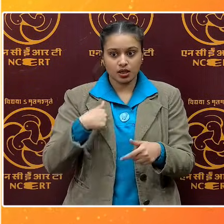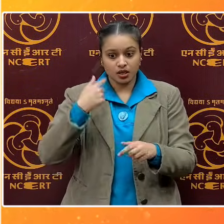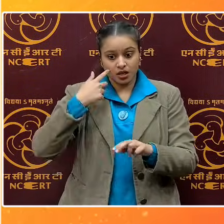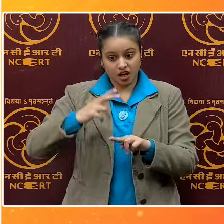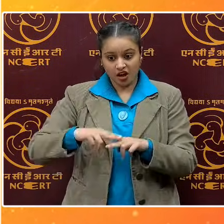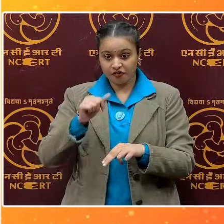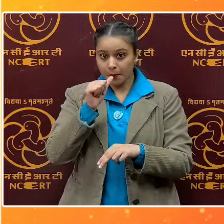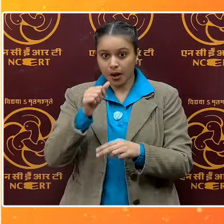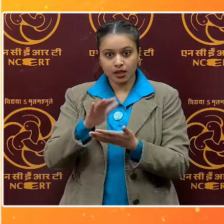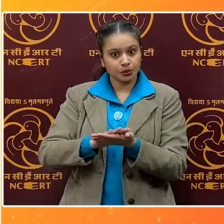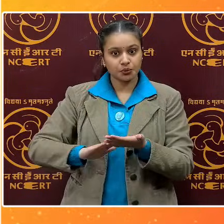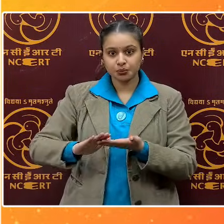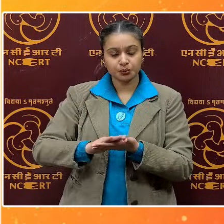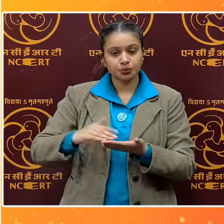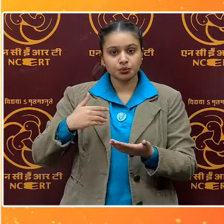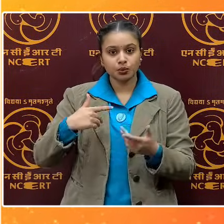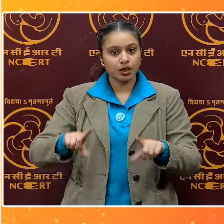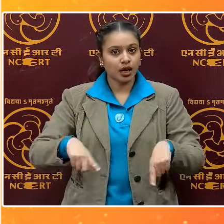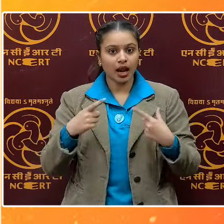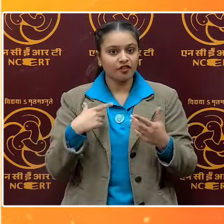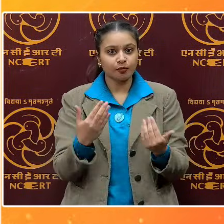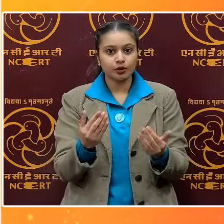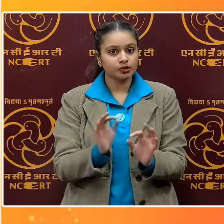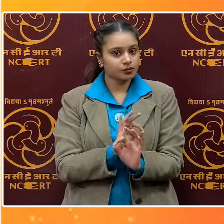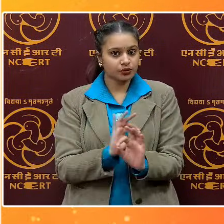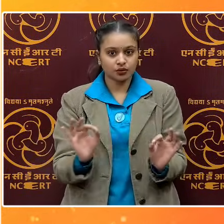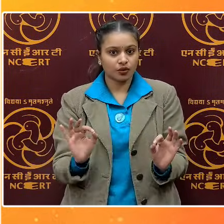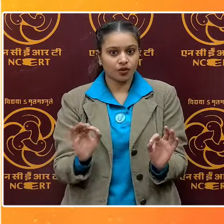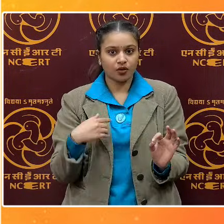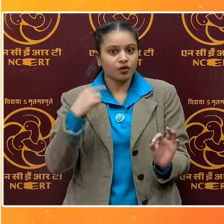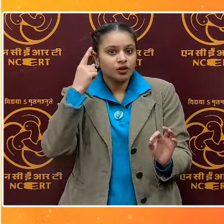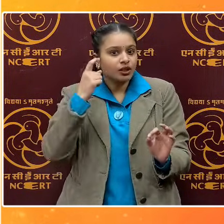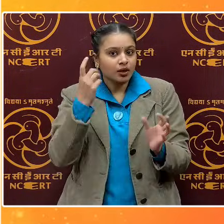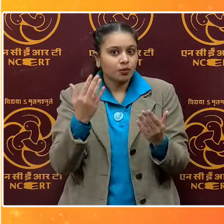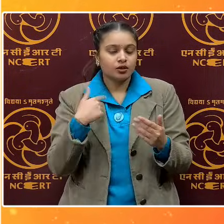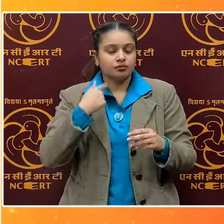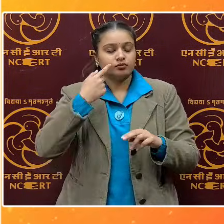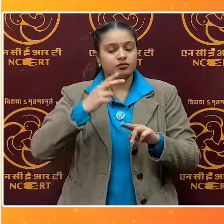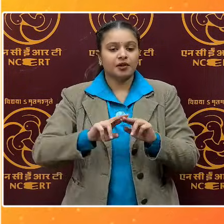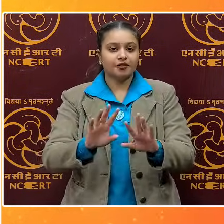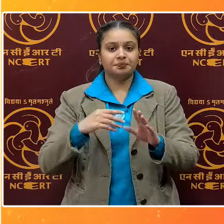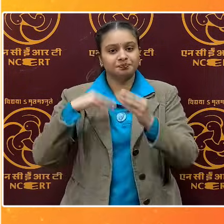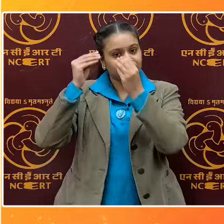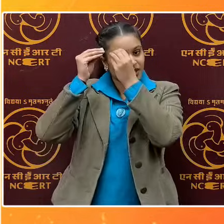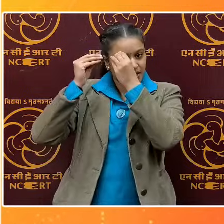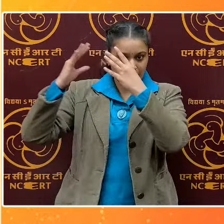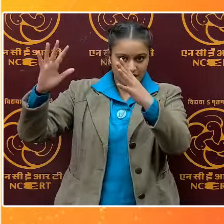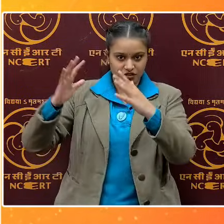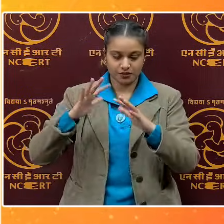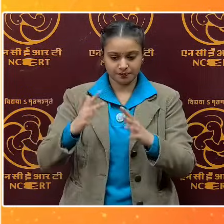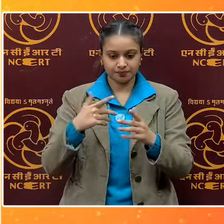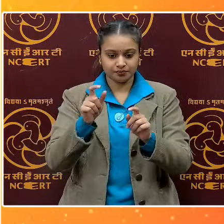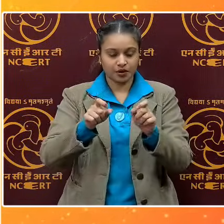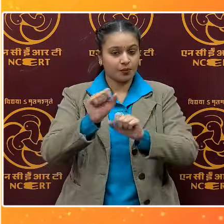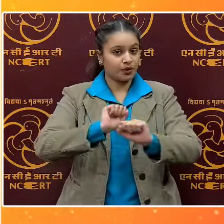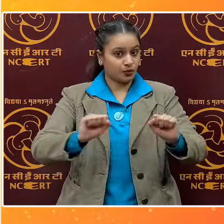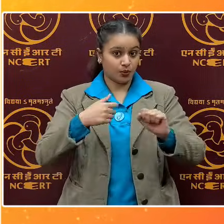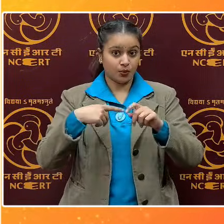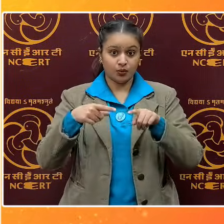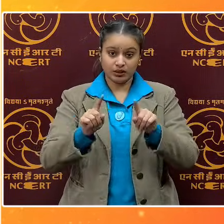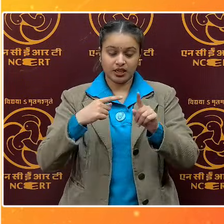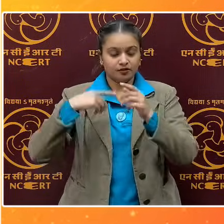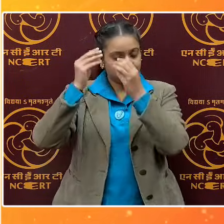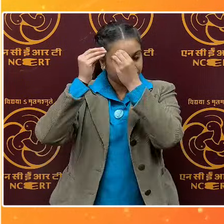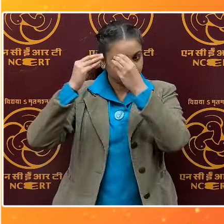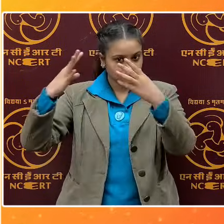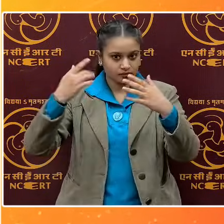our life without water. No, not at all. So, imagine, let our viewers also imagine that if